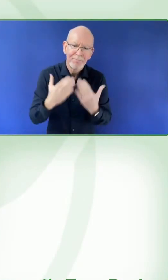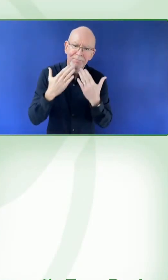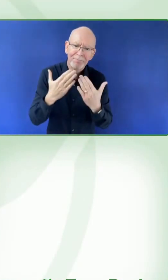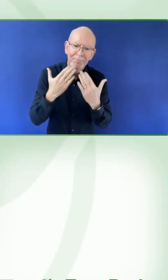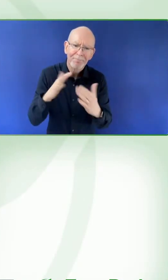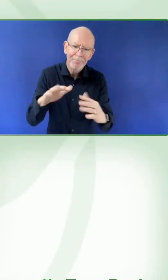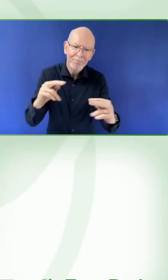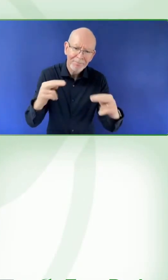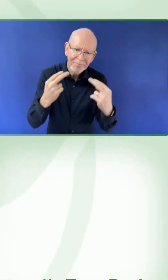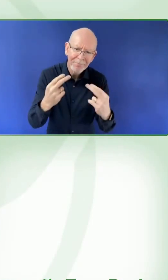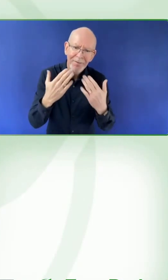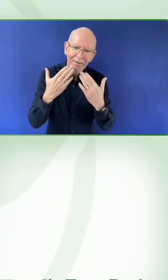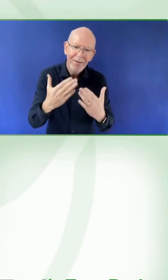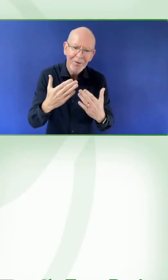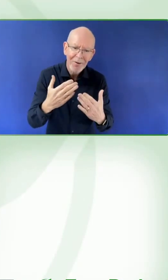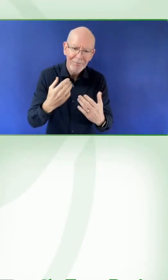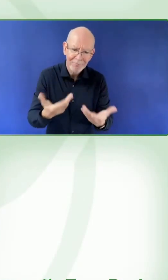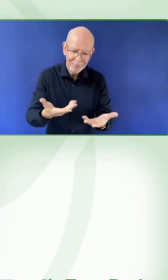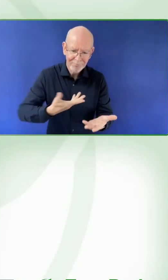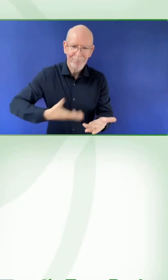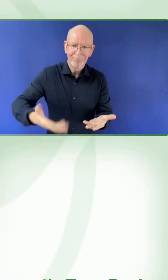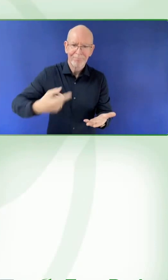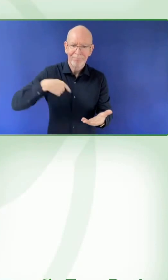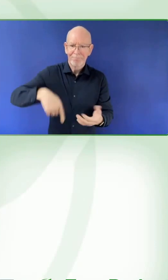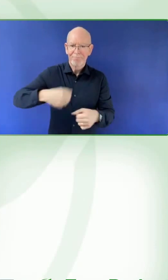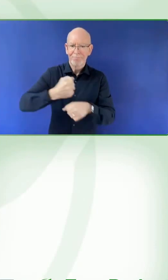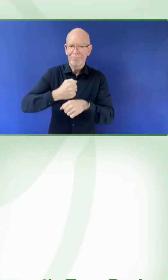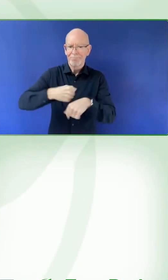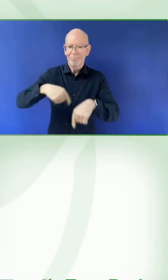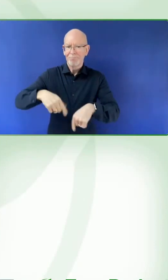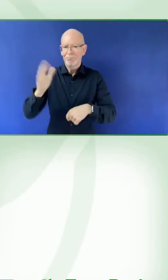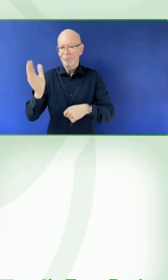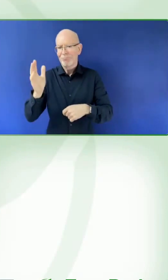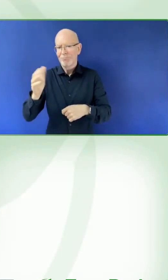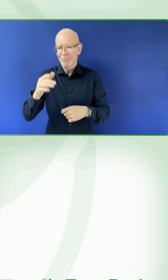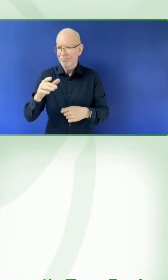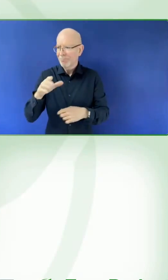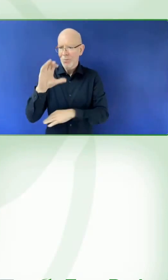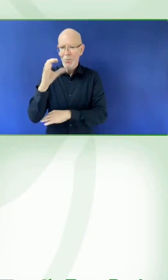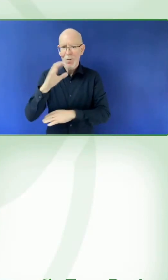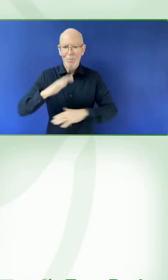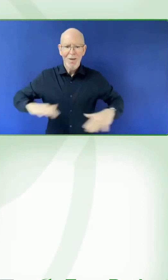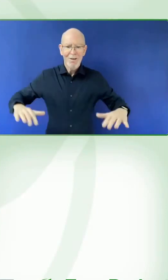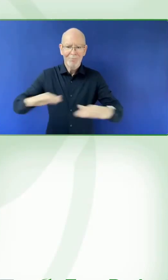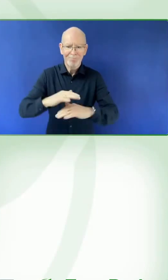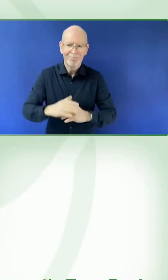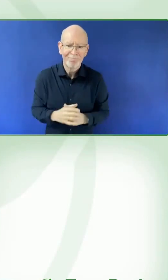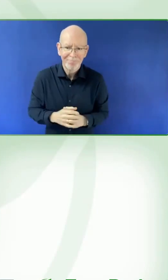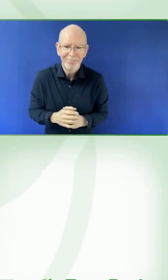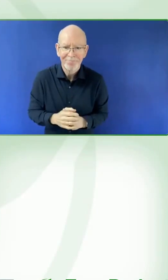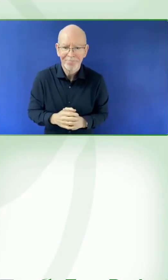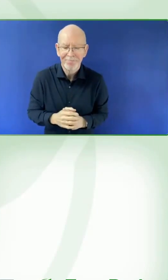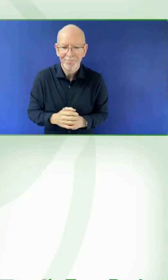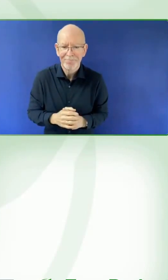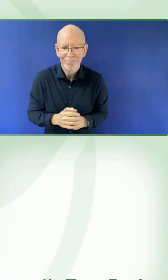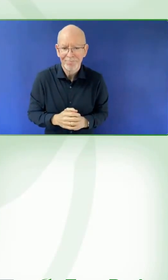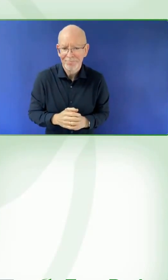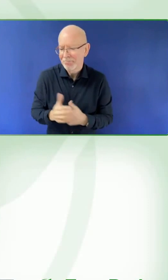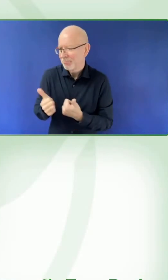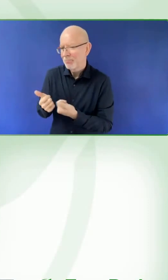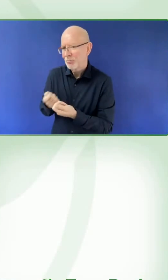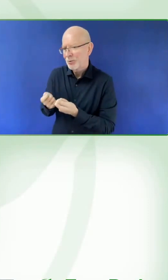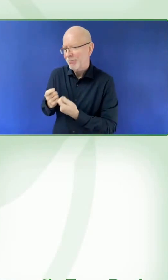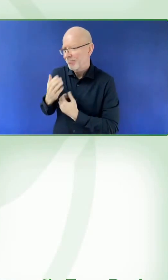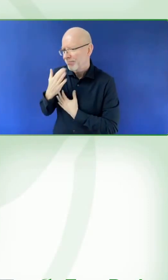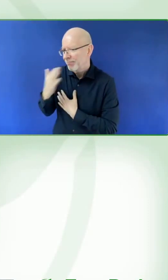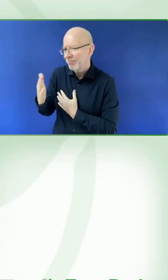panelist today is here with me in the room. So we have a live person as well.